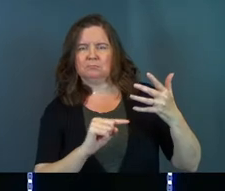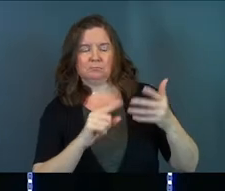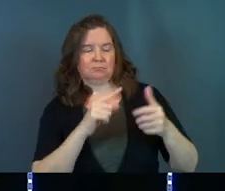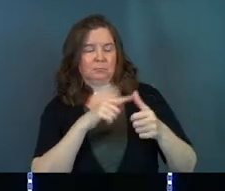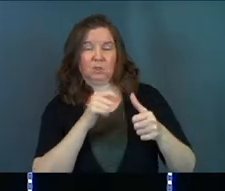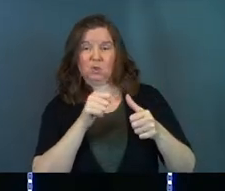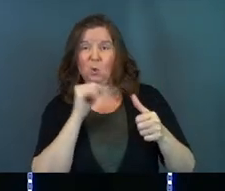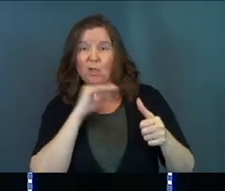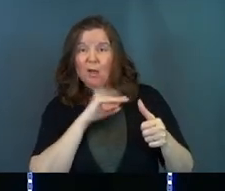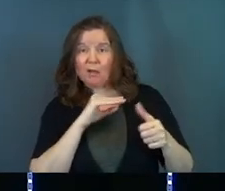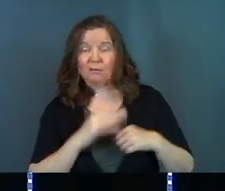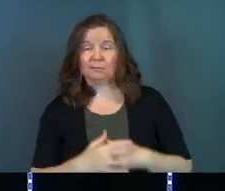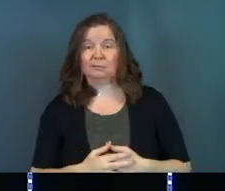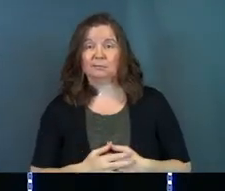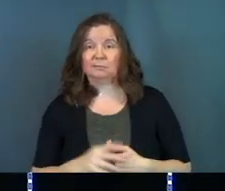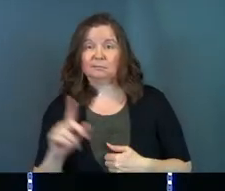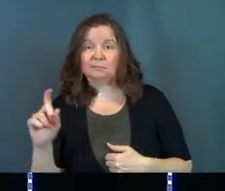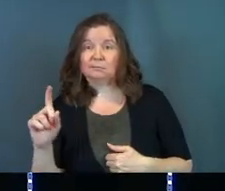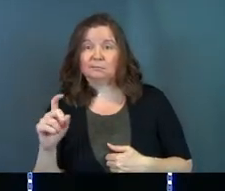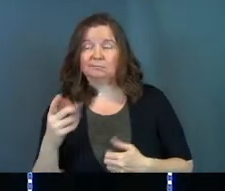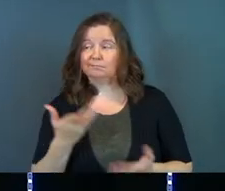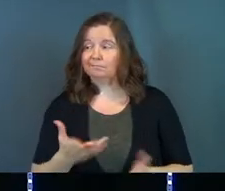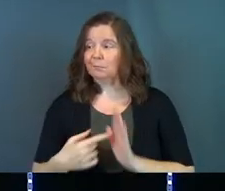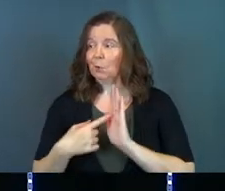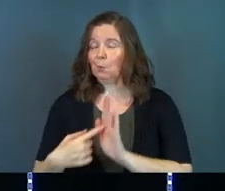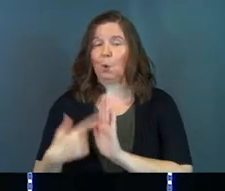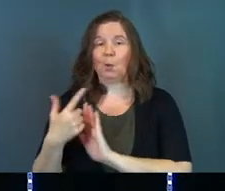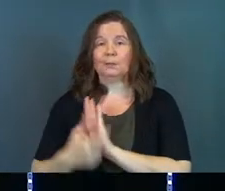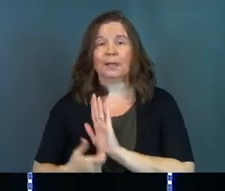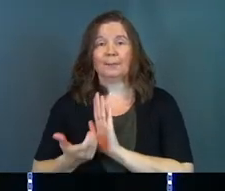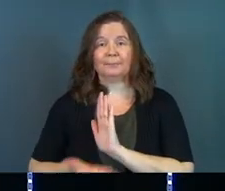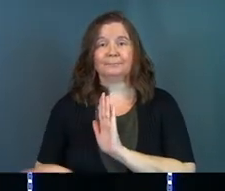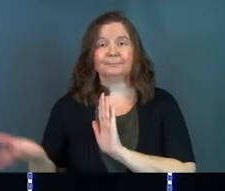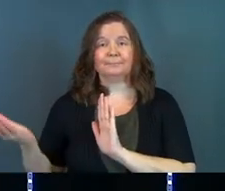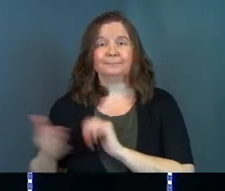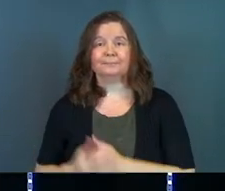Do not lie. Roll tape.